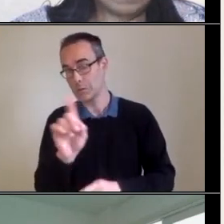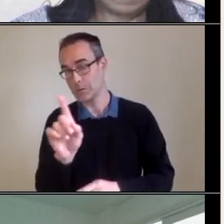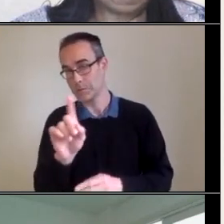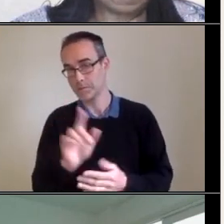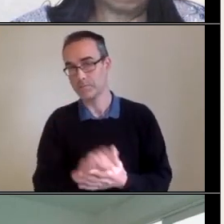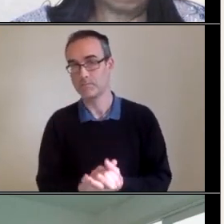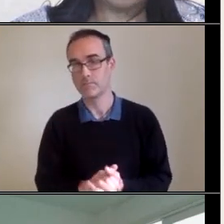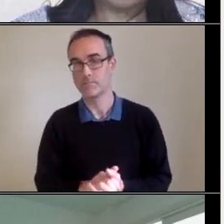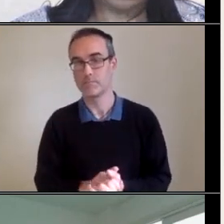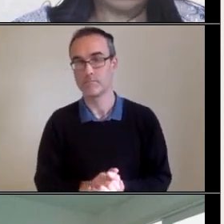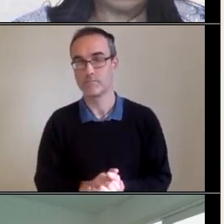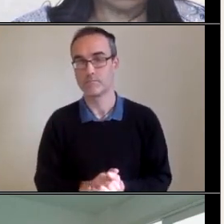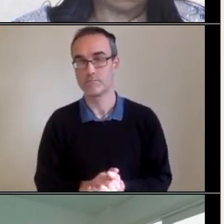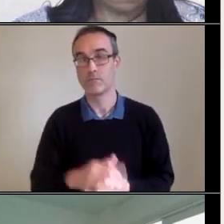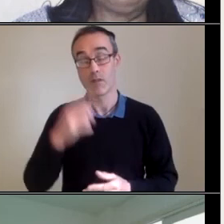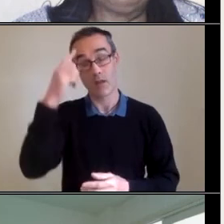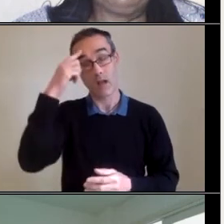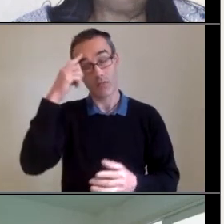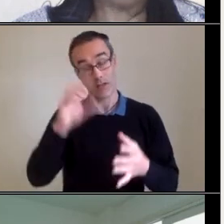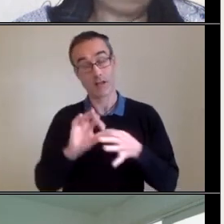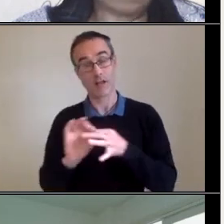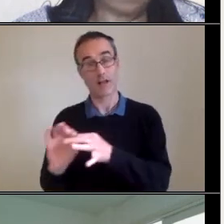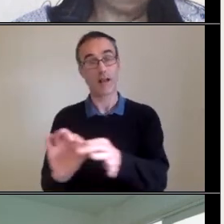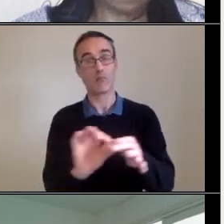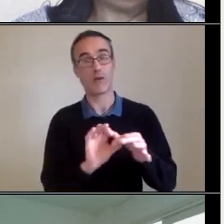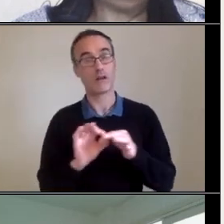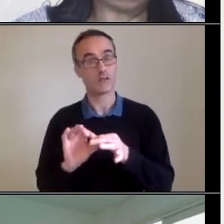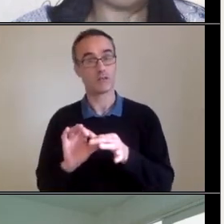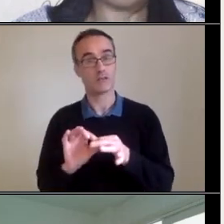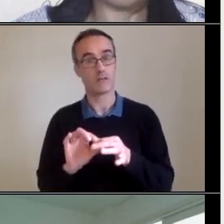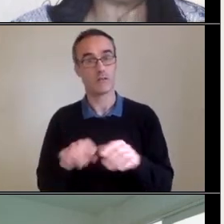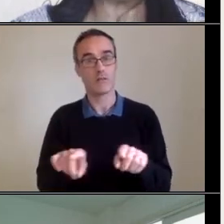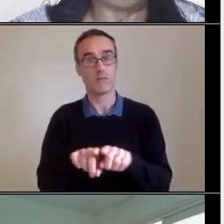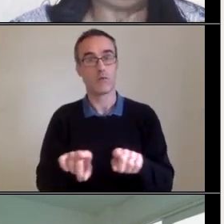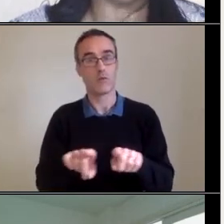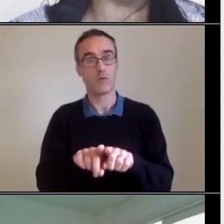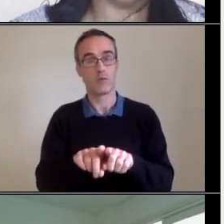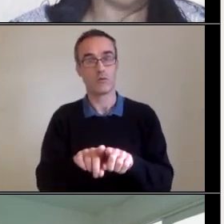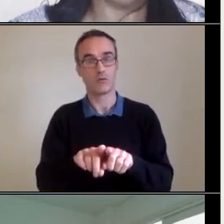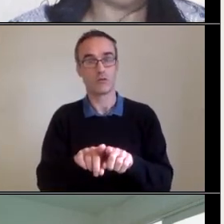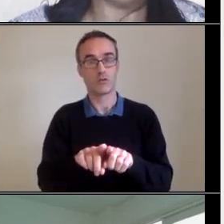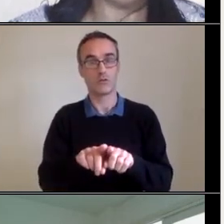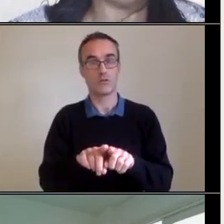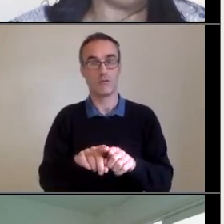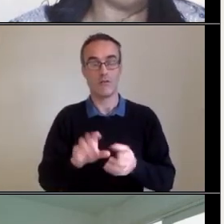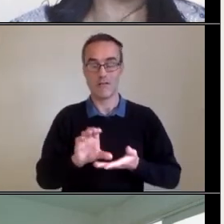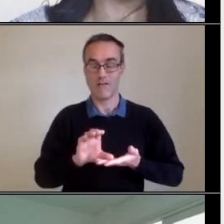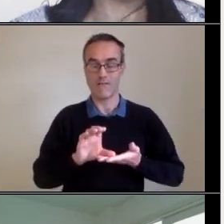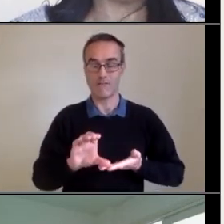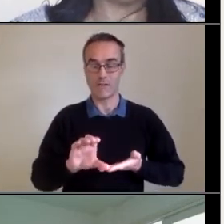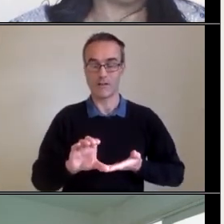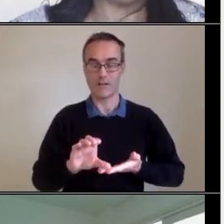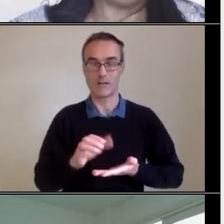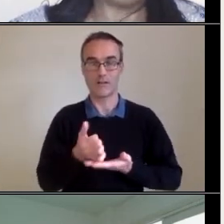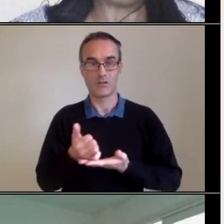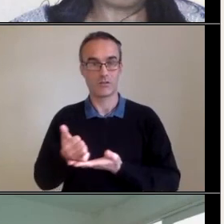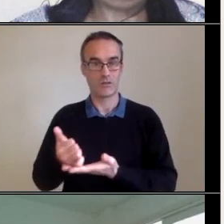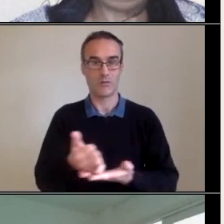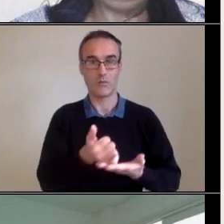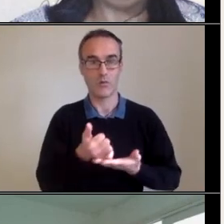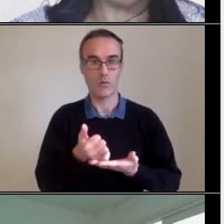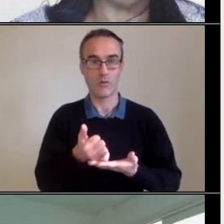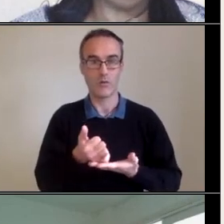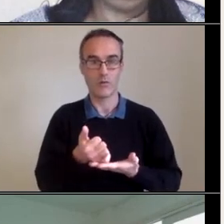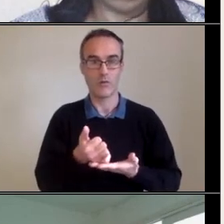I believe that collaboration and support for funding support for early